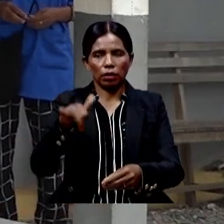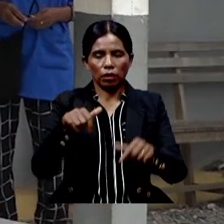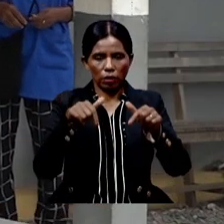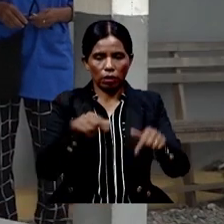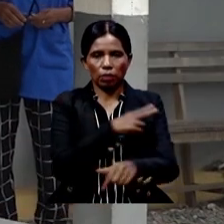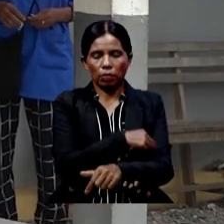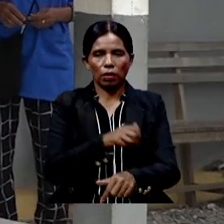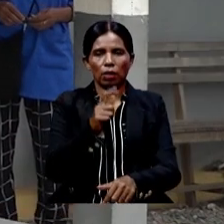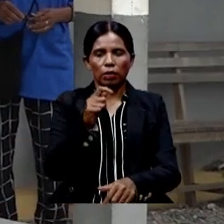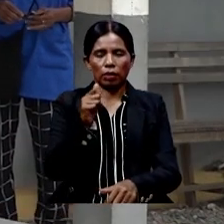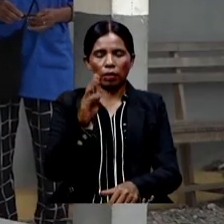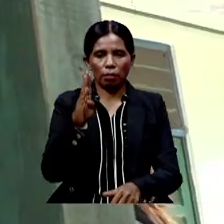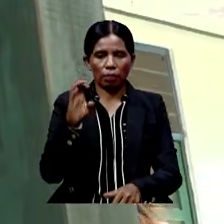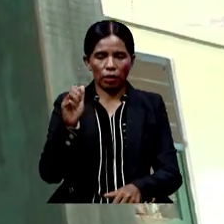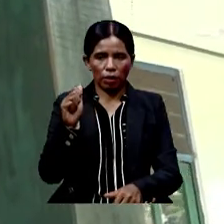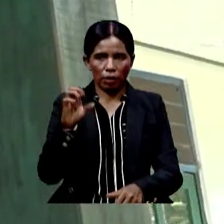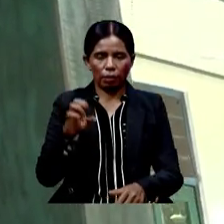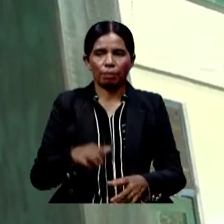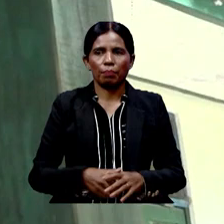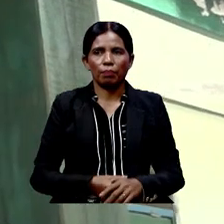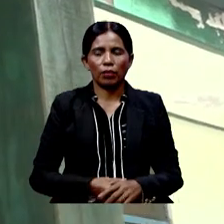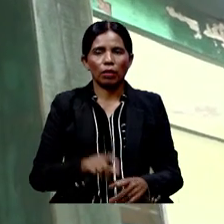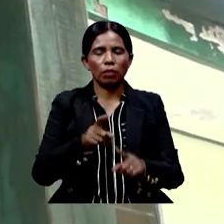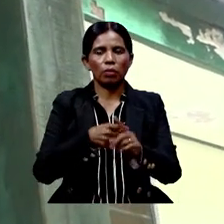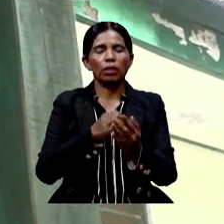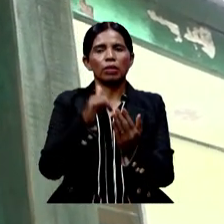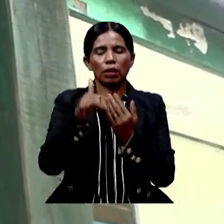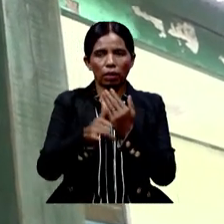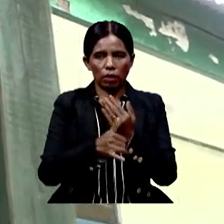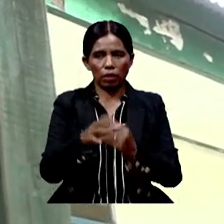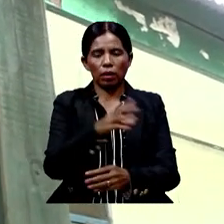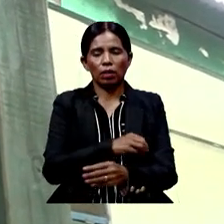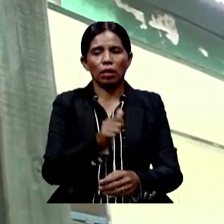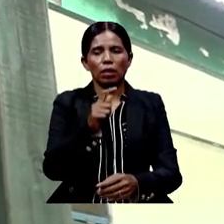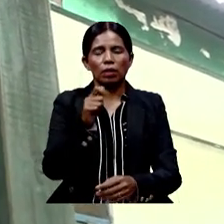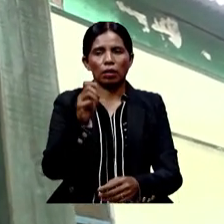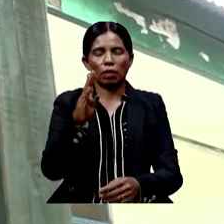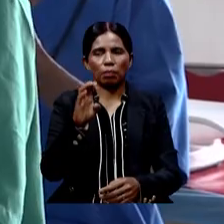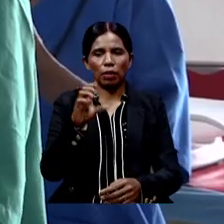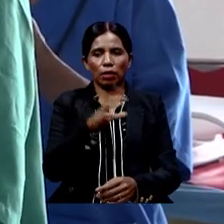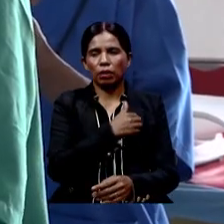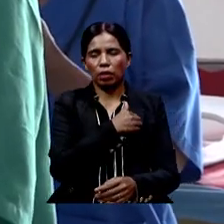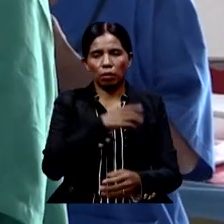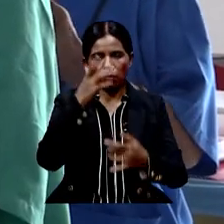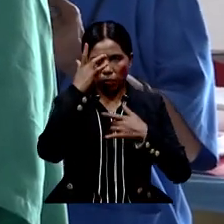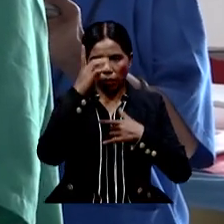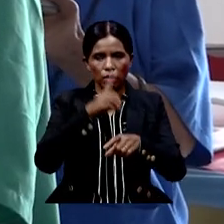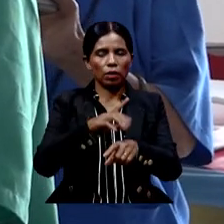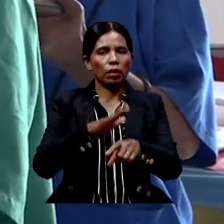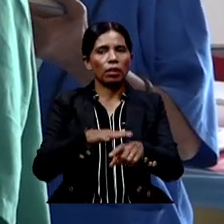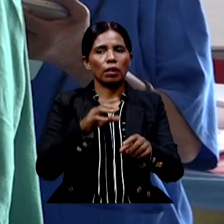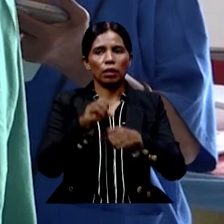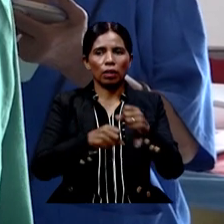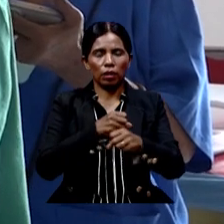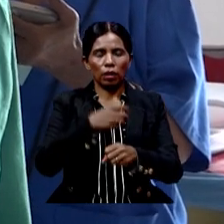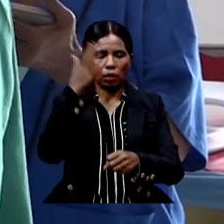saúde atabai nini área. Ia fulan zaneiro tina ne centro saúde atabai sira o resisto moras dengue, mai be ia tina